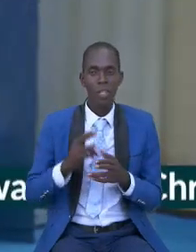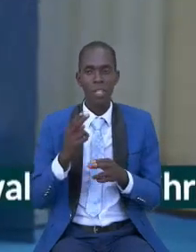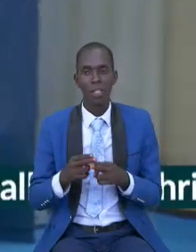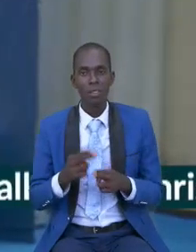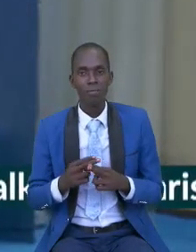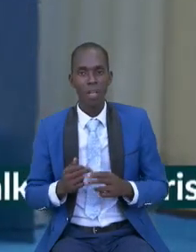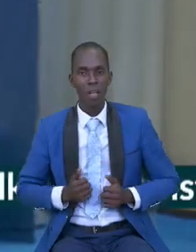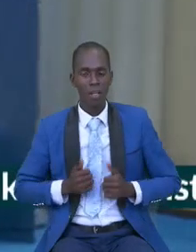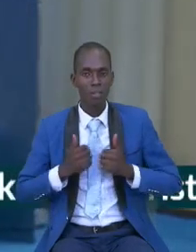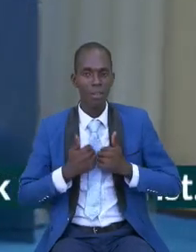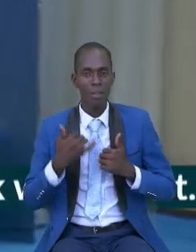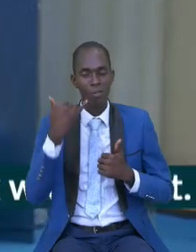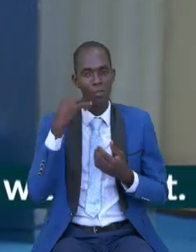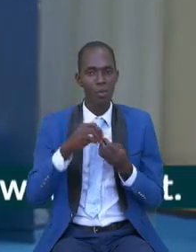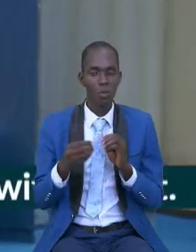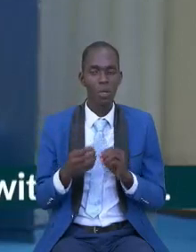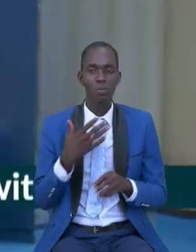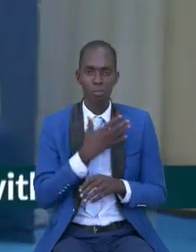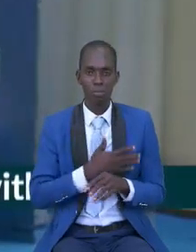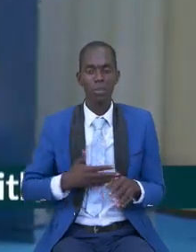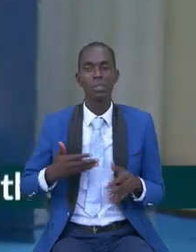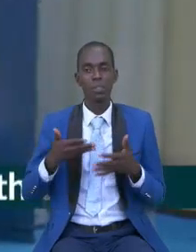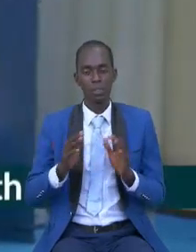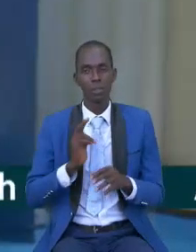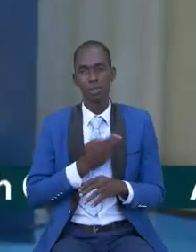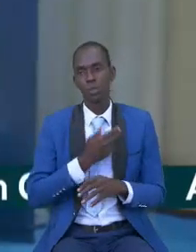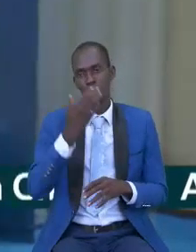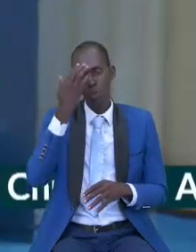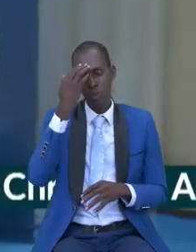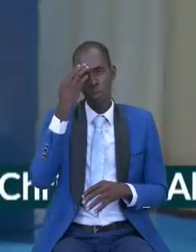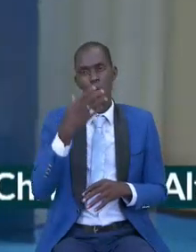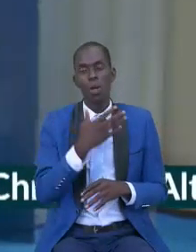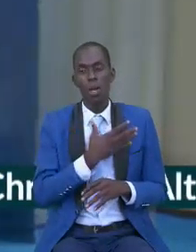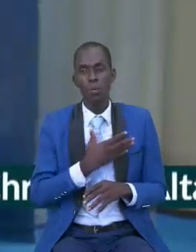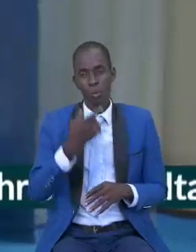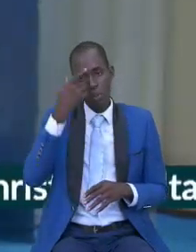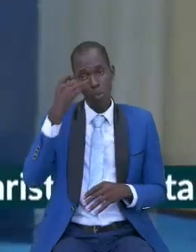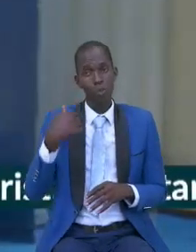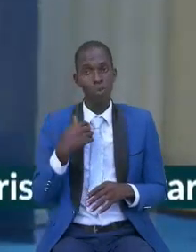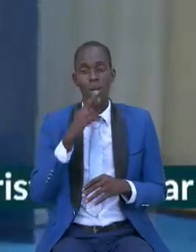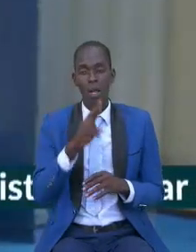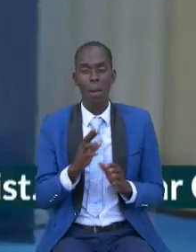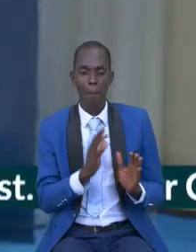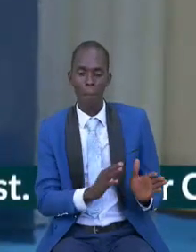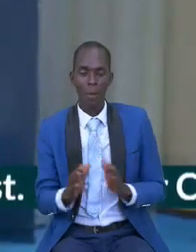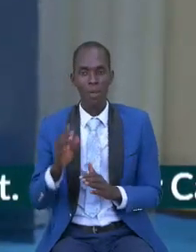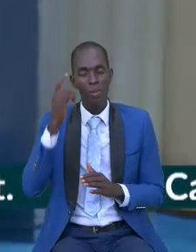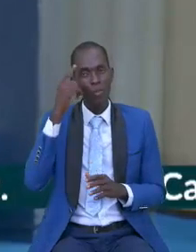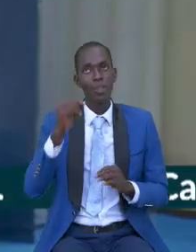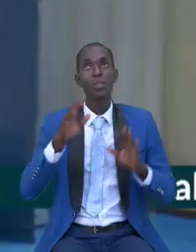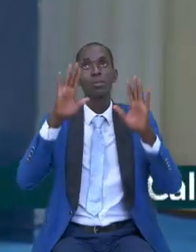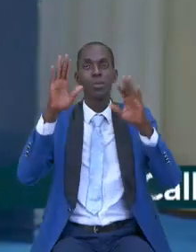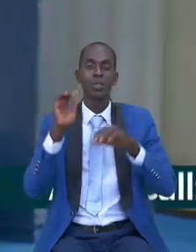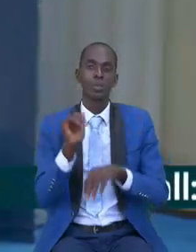waiting for the miracles, waiting for the blessing from on high. Those on the left